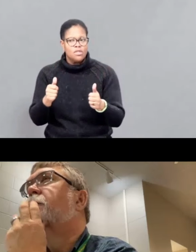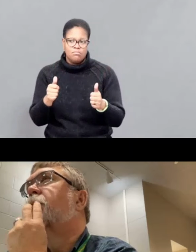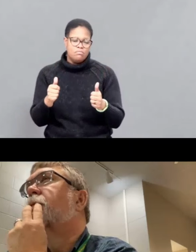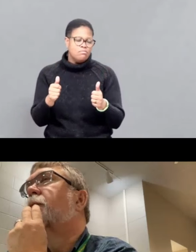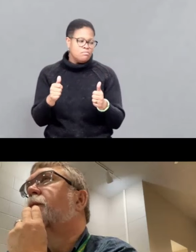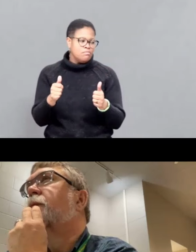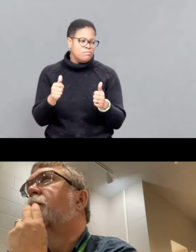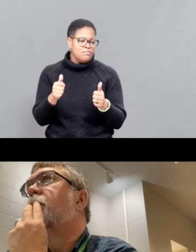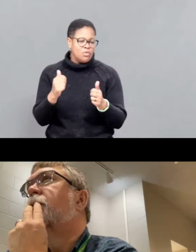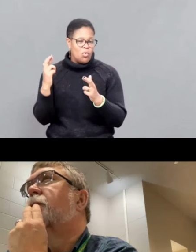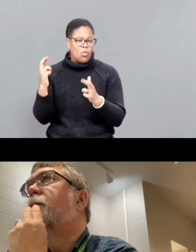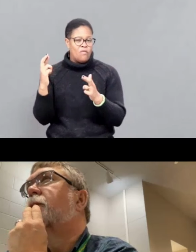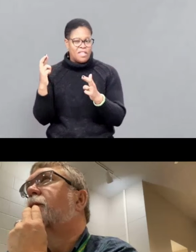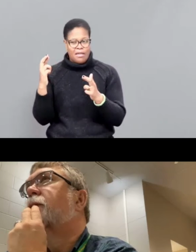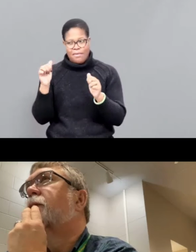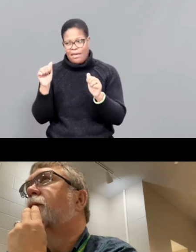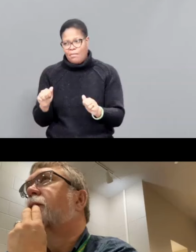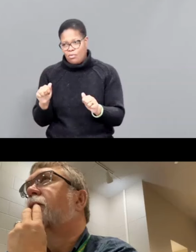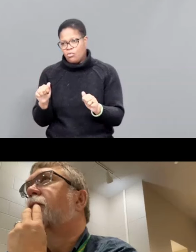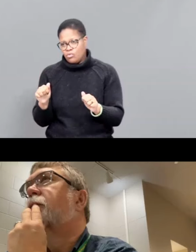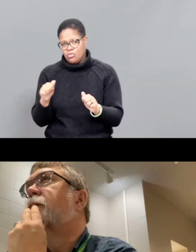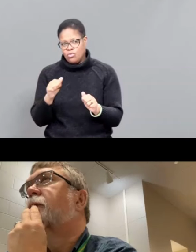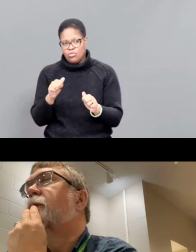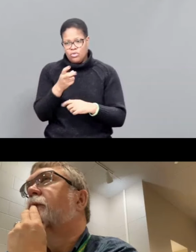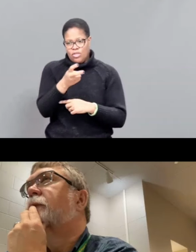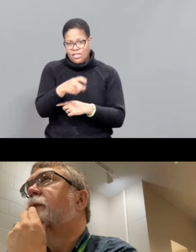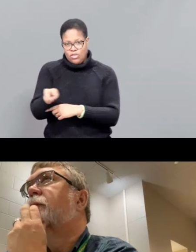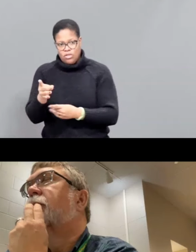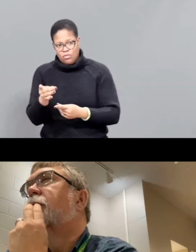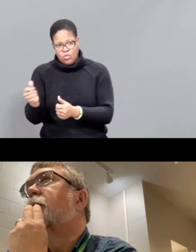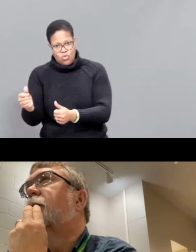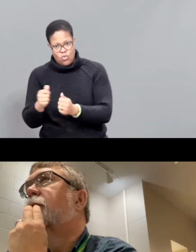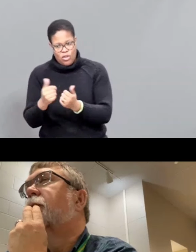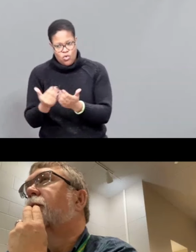on that and hopefully be able to make a smooth transition.